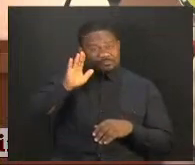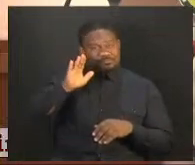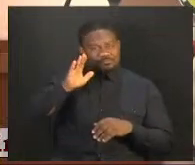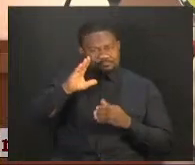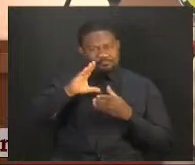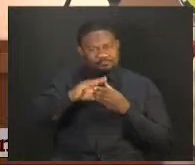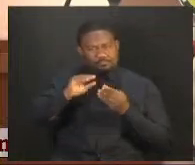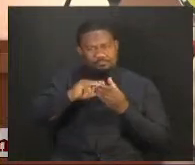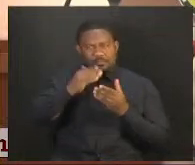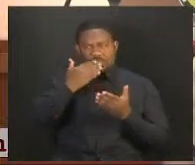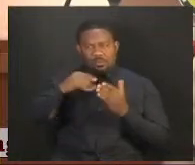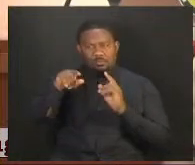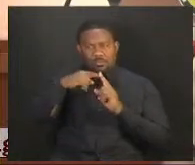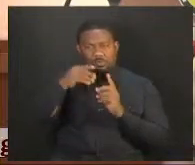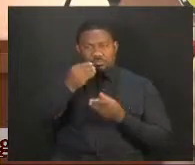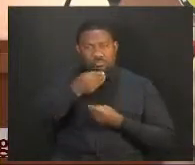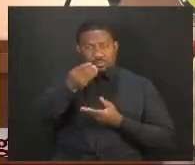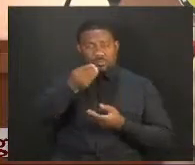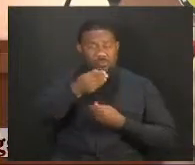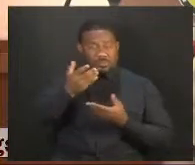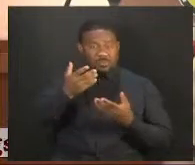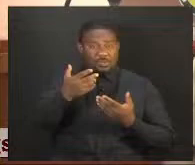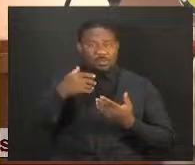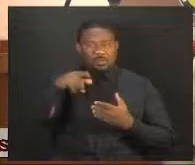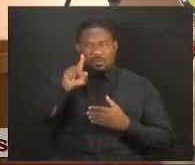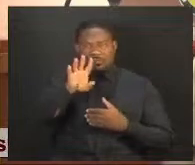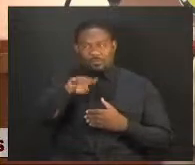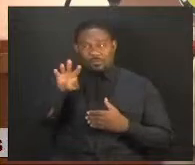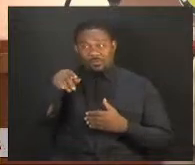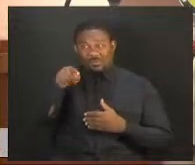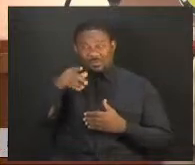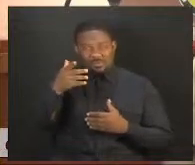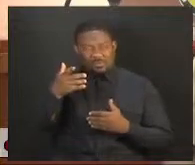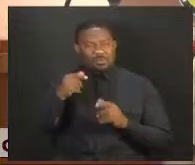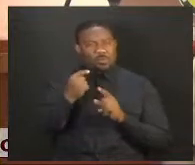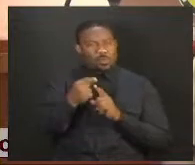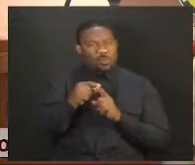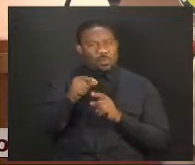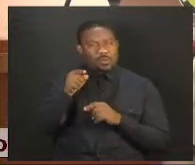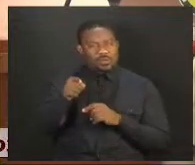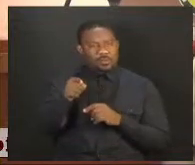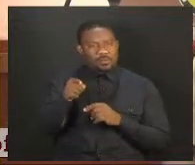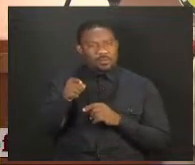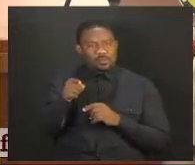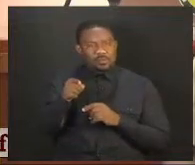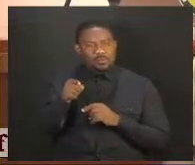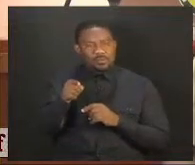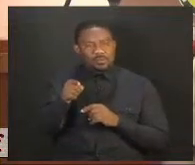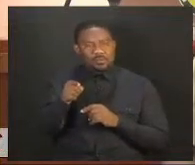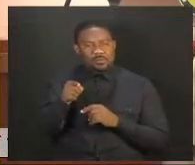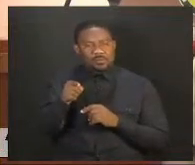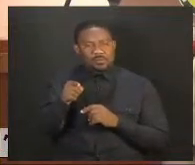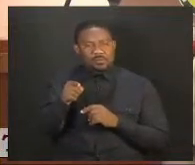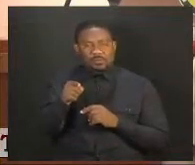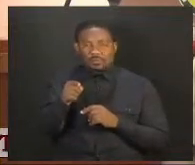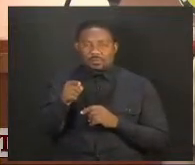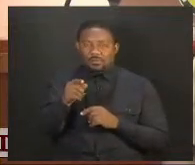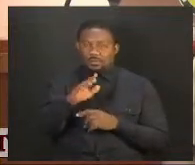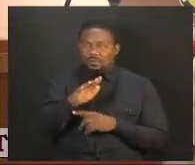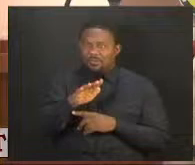second paragraph at column 144, the word is faith columnists,